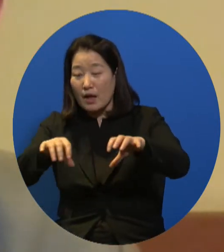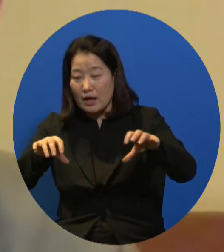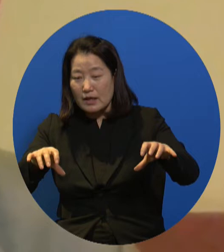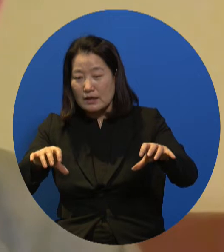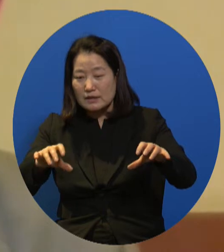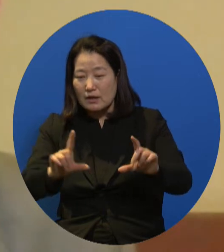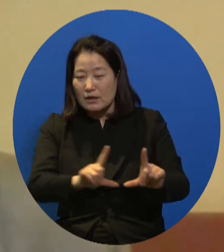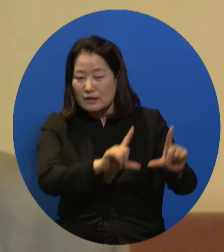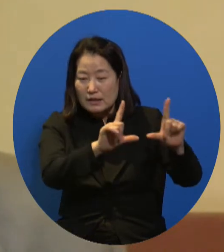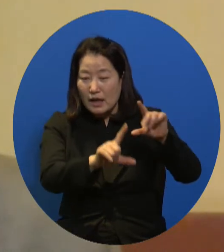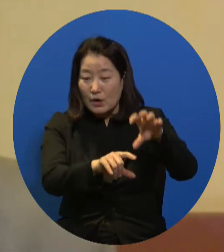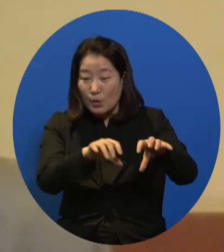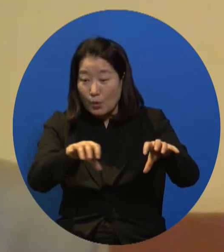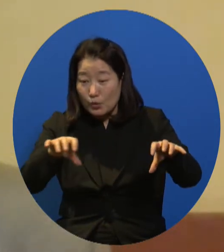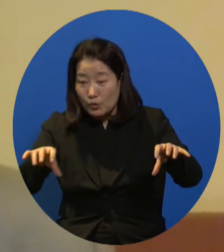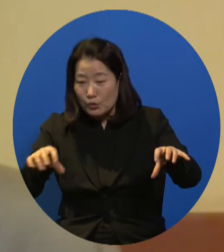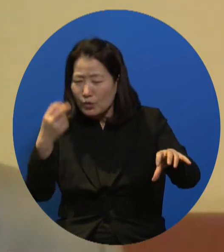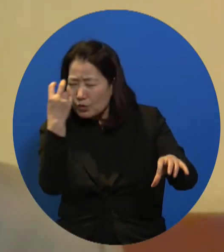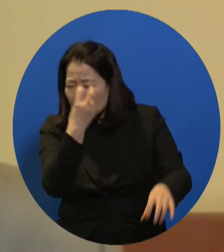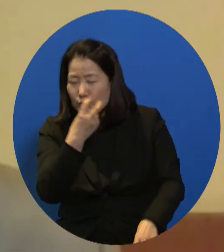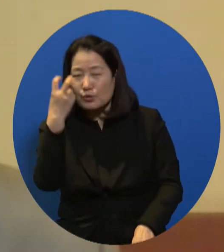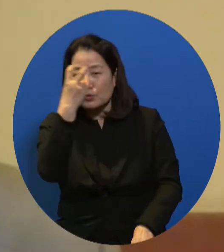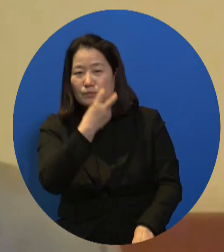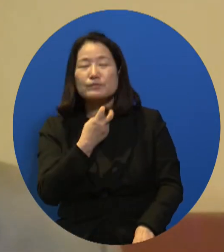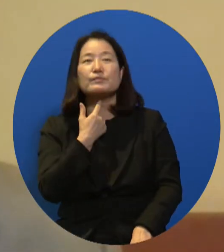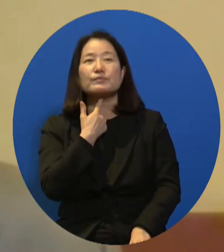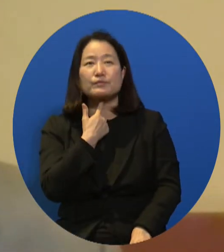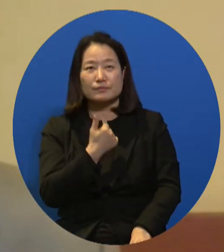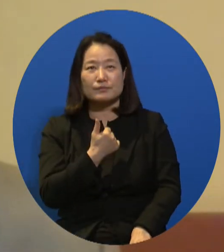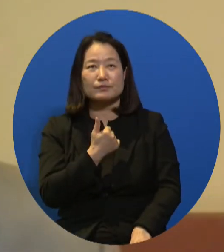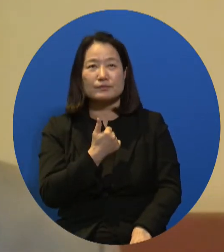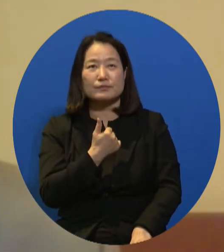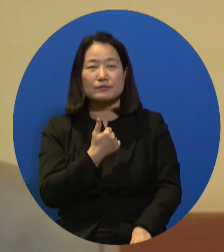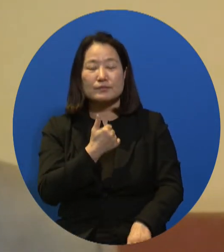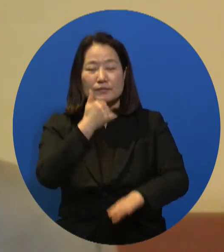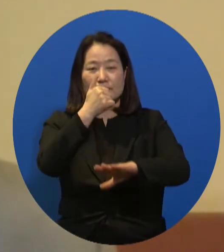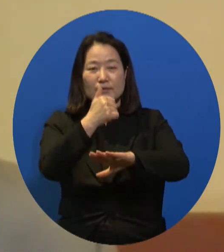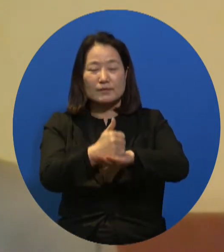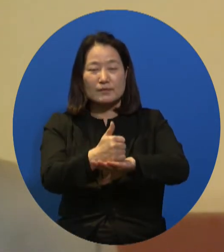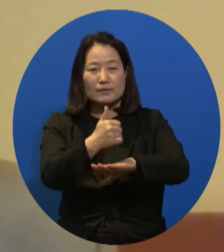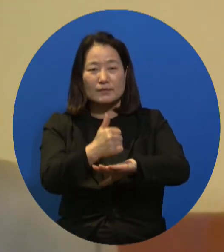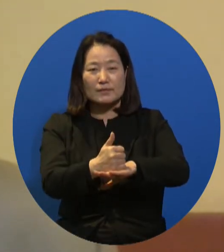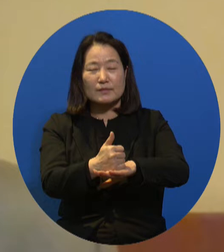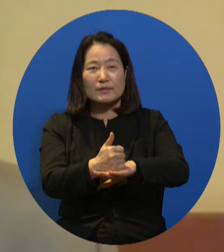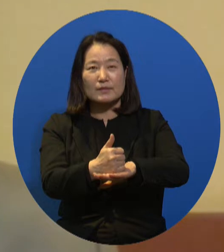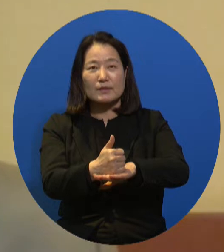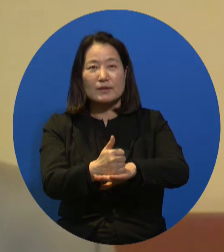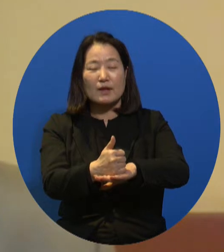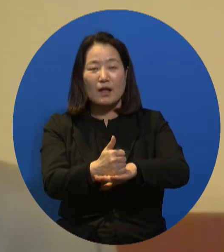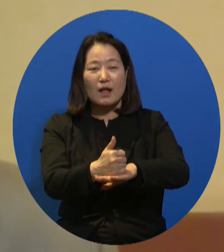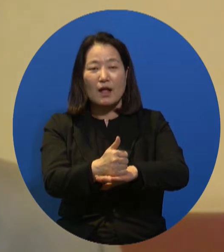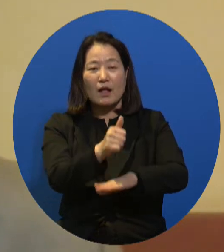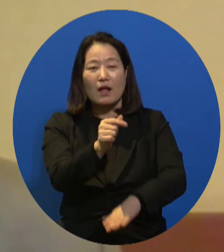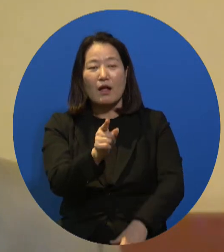damning, finding that Hungary's approach to reform of the system has failed and that its